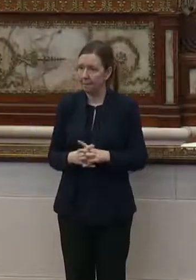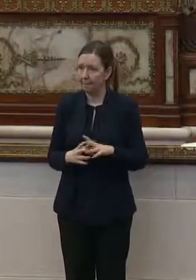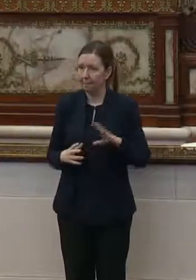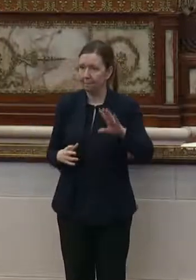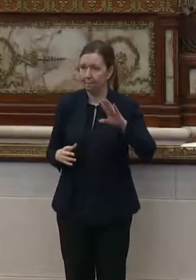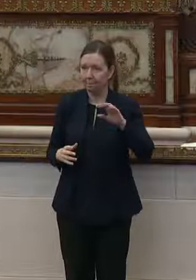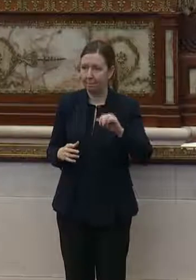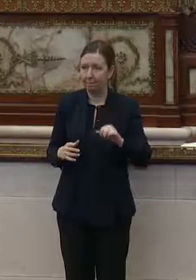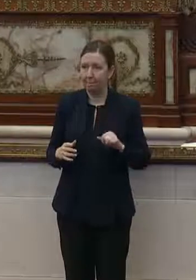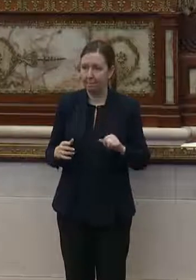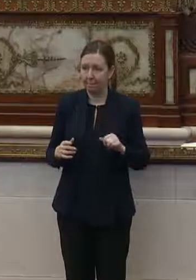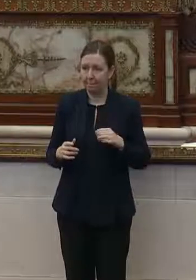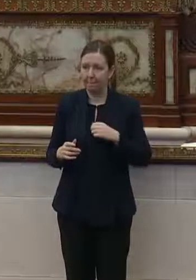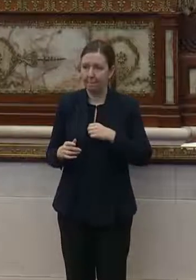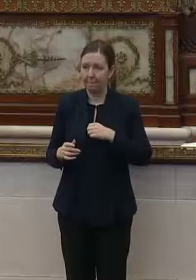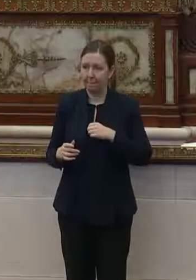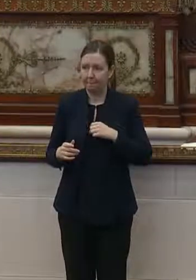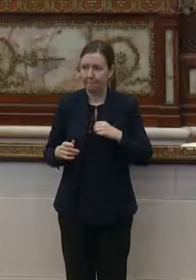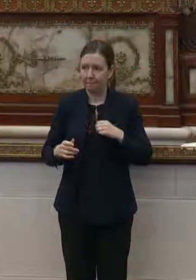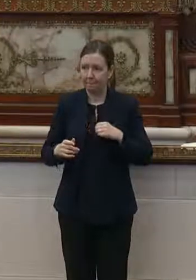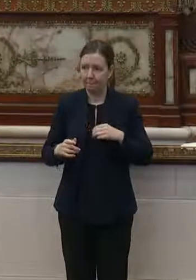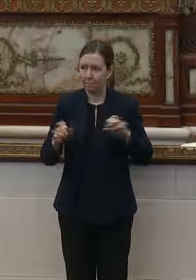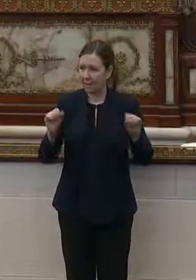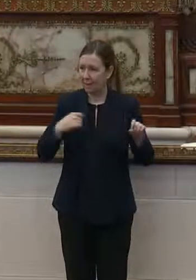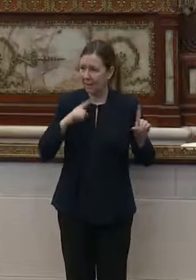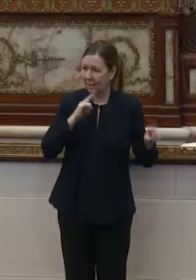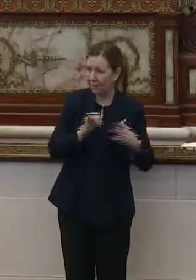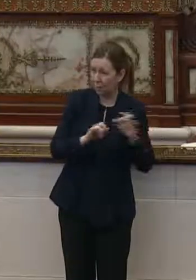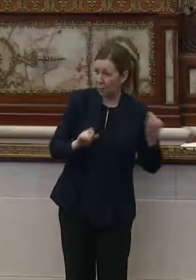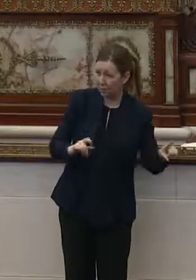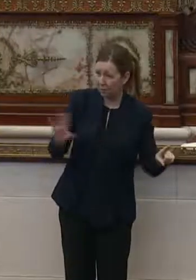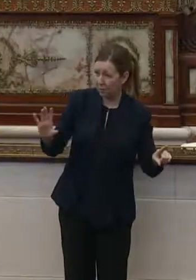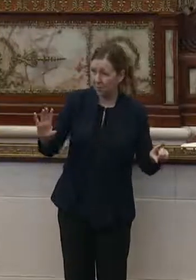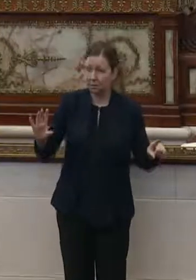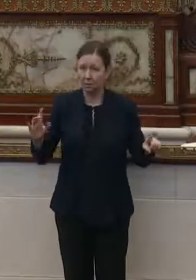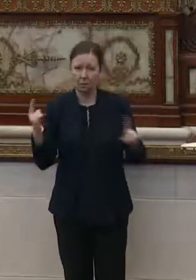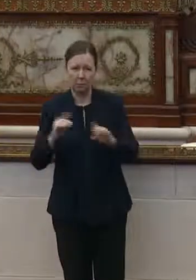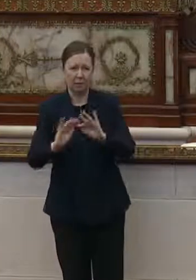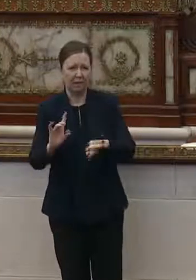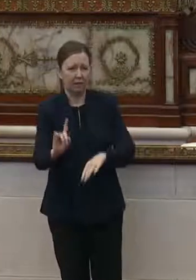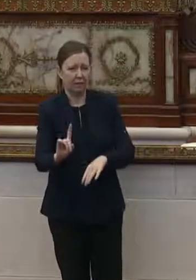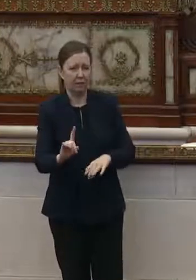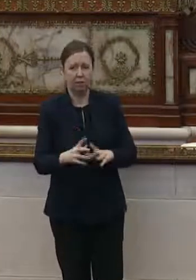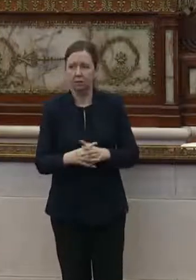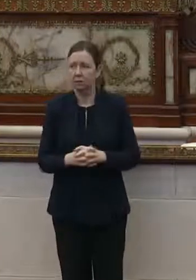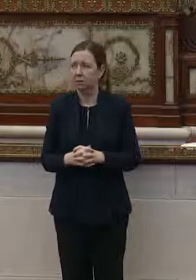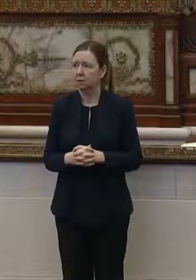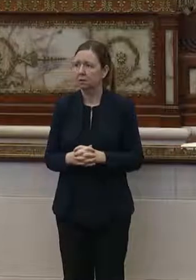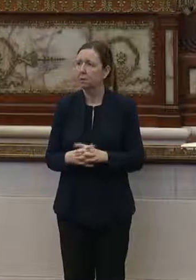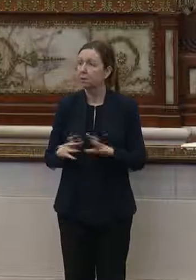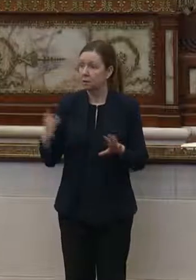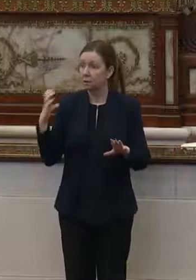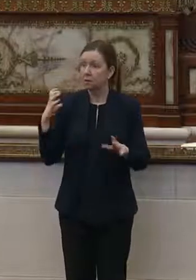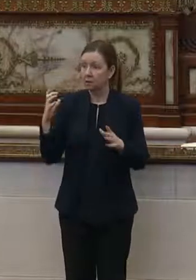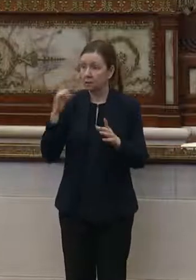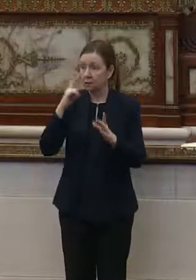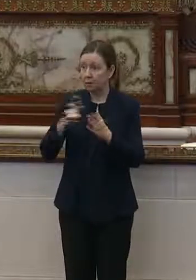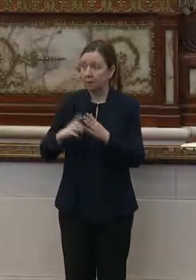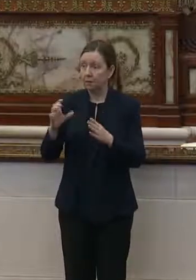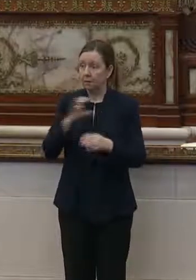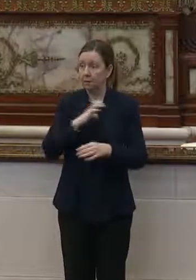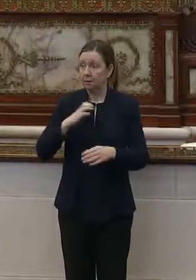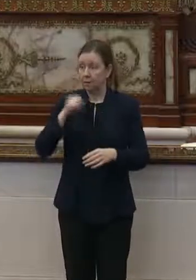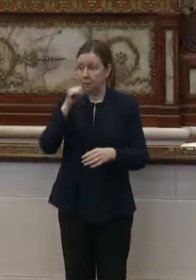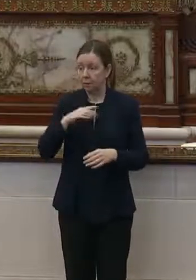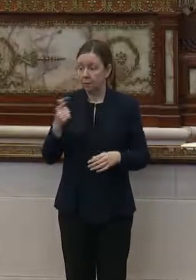Madam Chair, you're on mute. Could I answer that question, or? I have a point of clarification. Chair recognizes Councilwoman